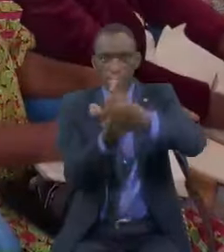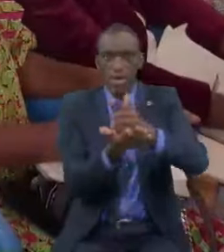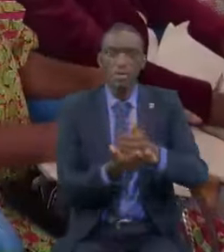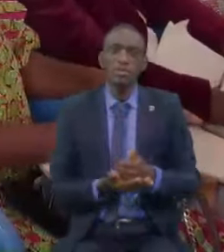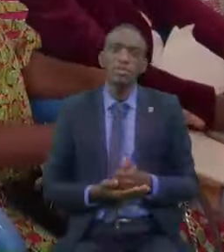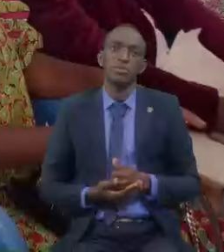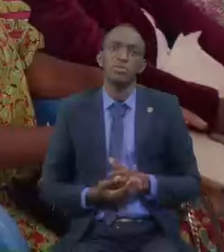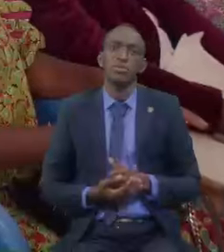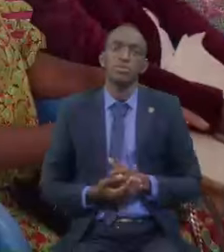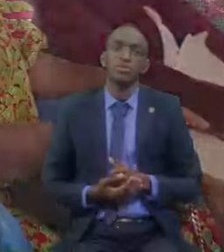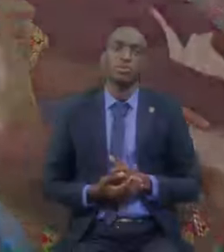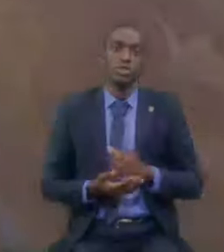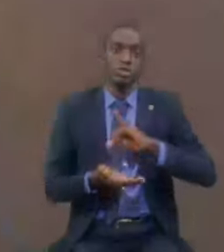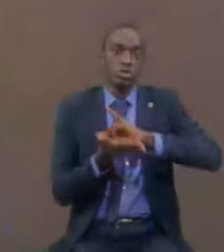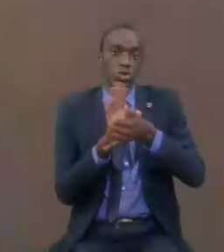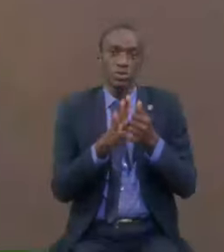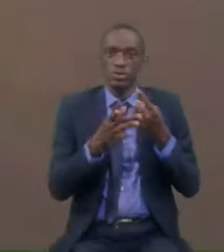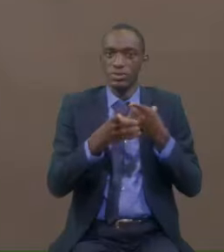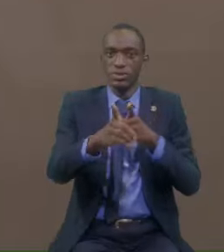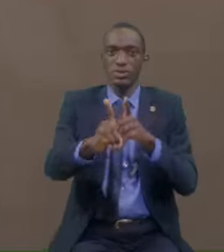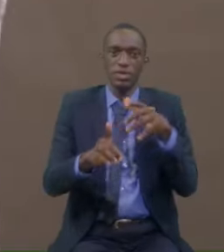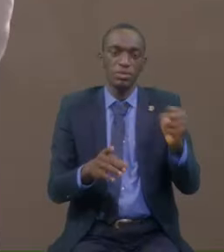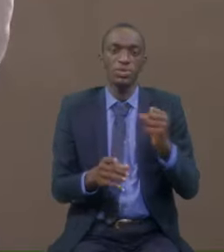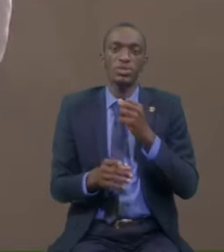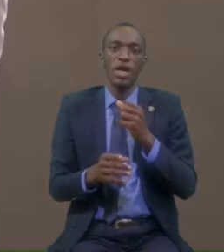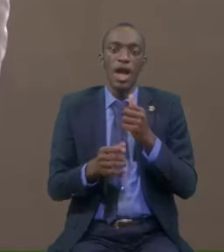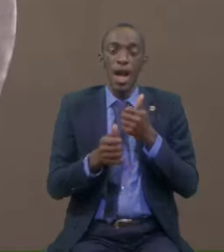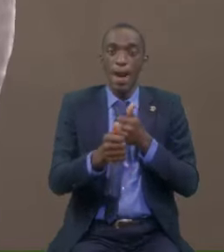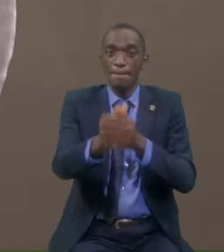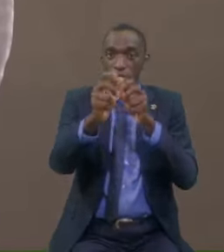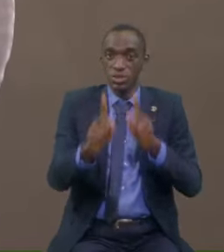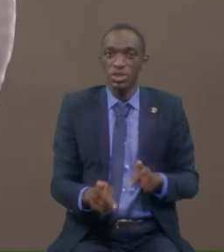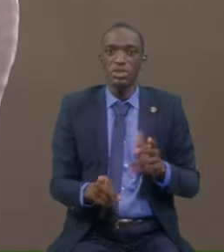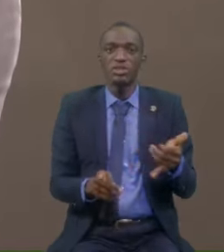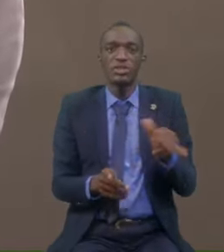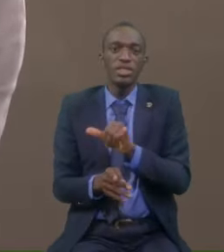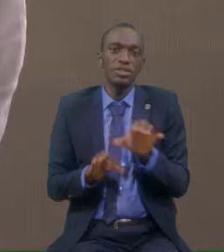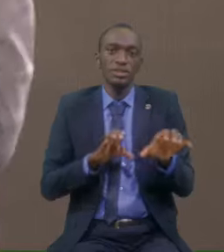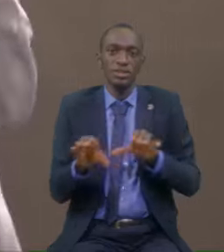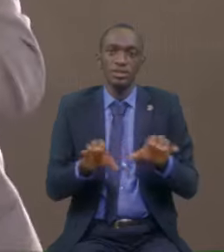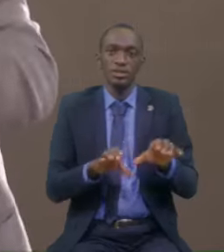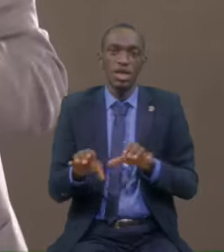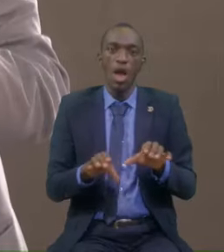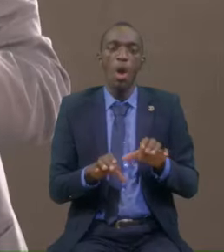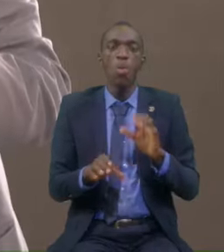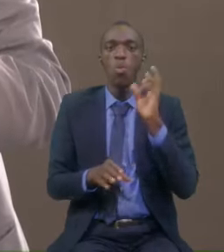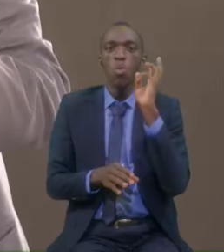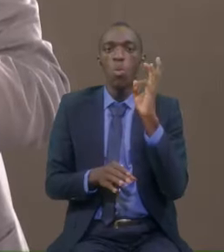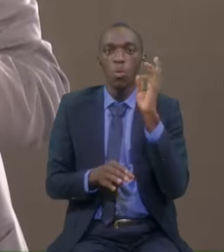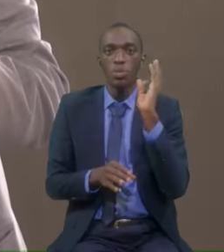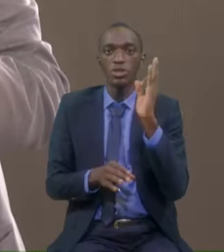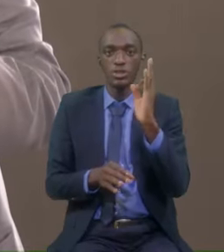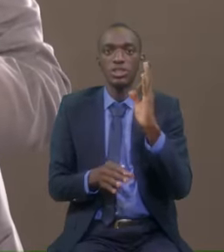Those disciples, apostles, they did the witnessing in Jerusalem. Those